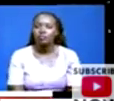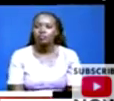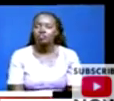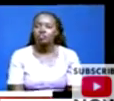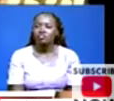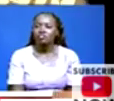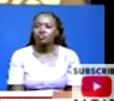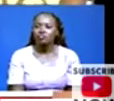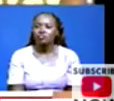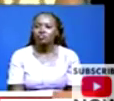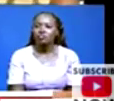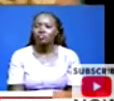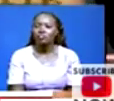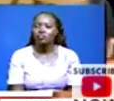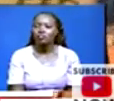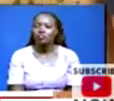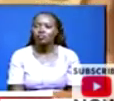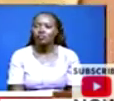Nelly Cheboi.